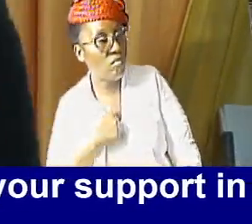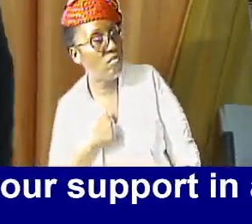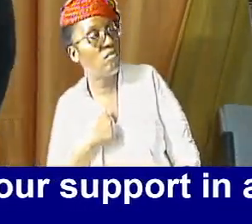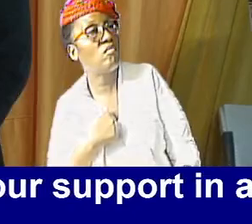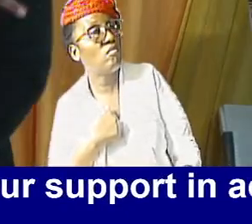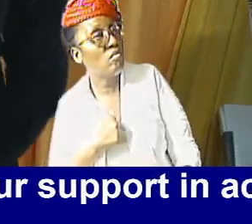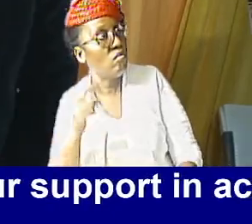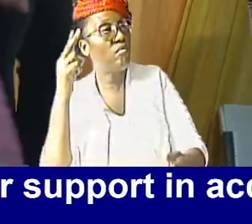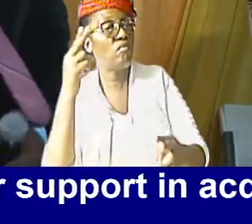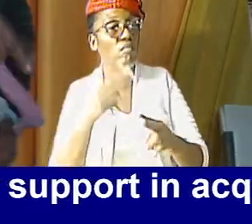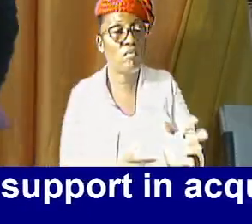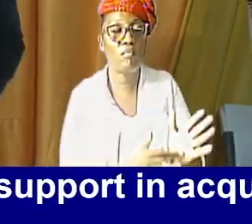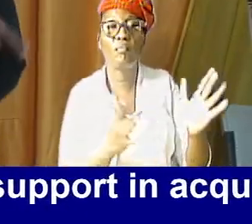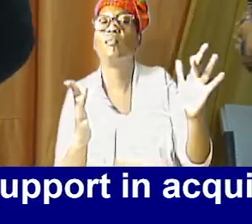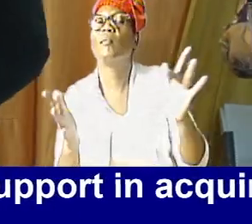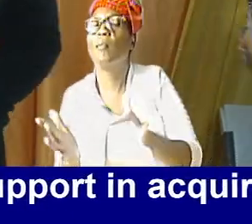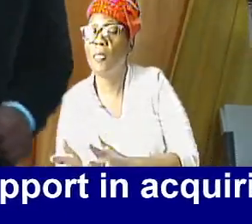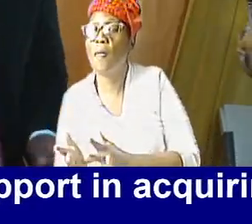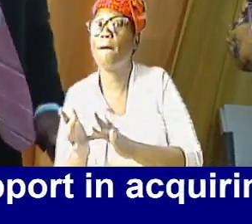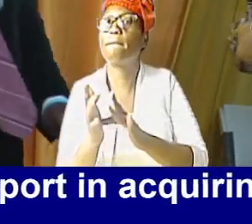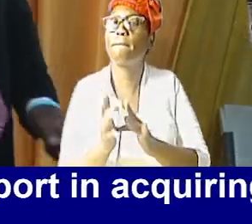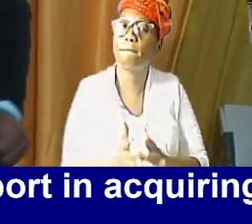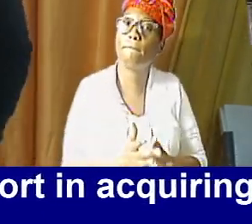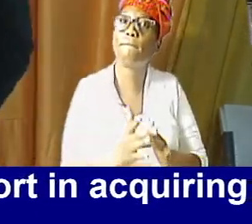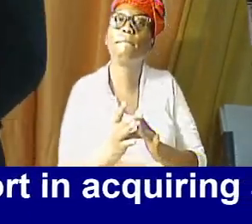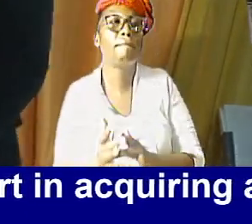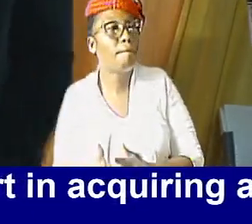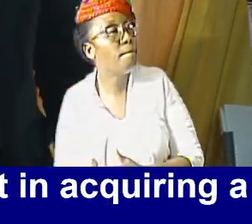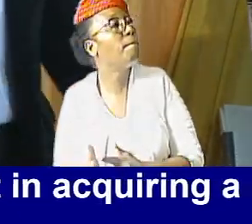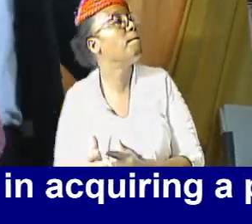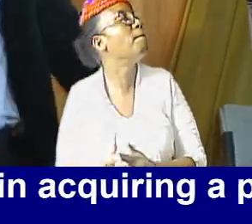And in the name of Jesus, for